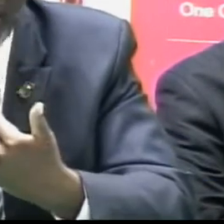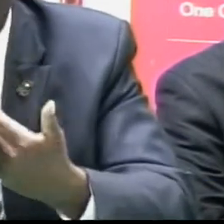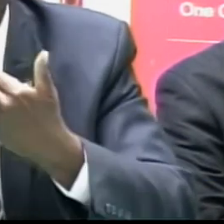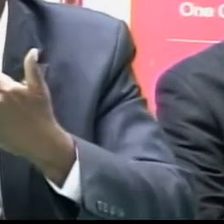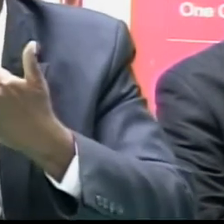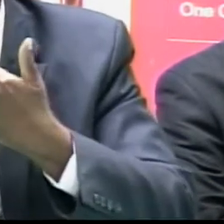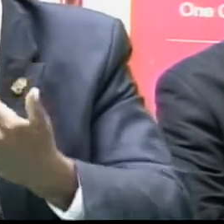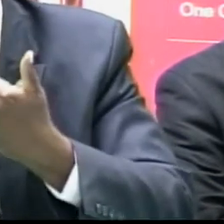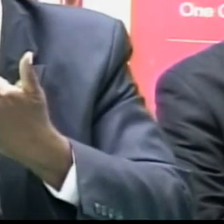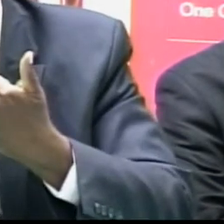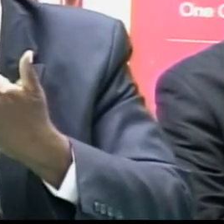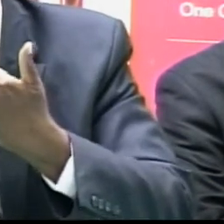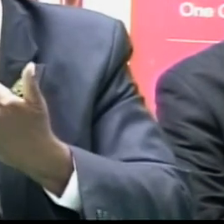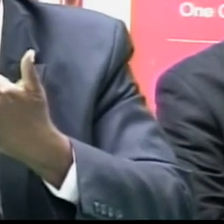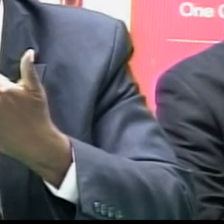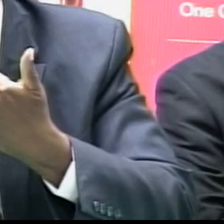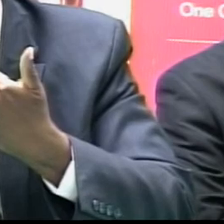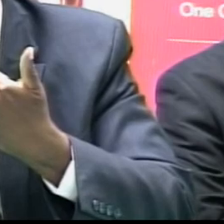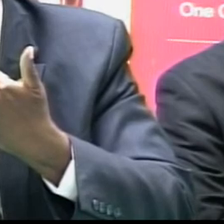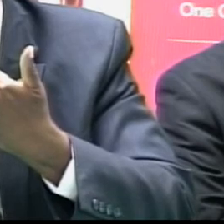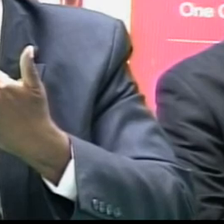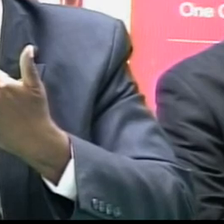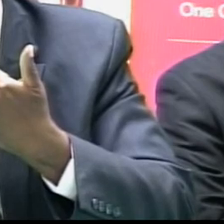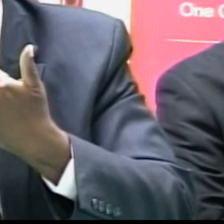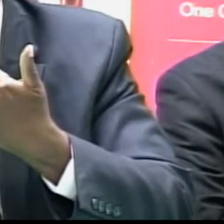Barbados, that they have a